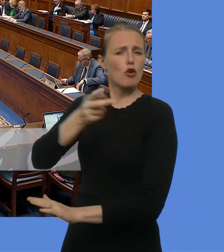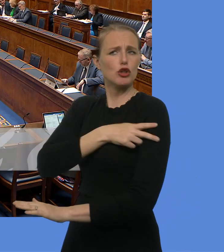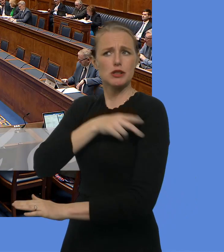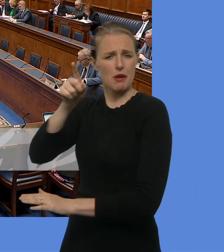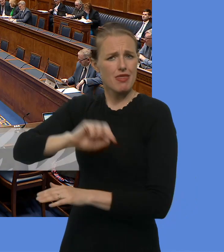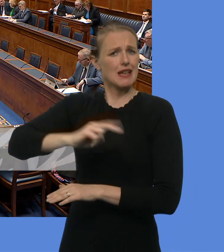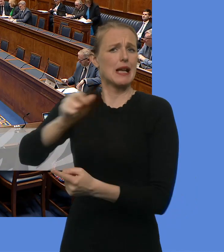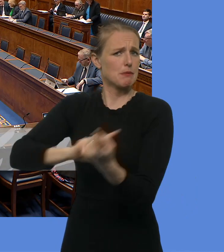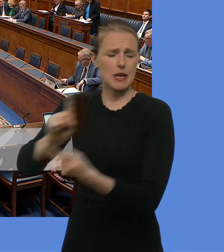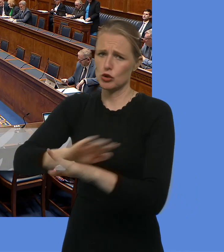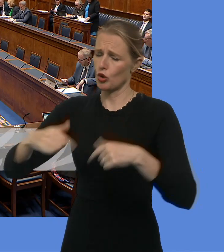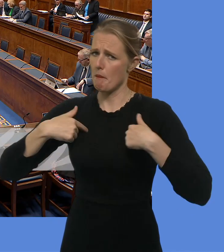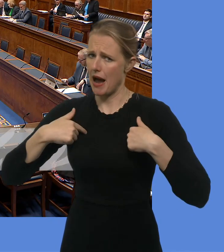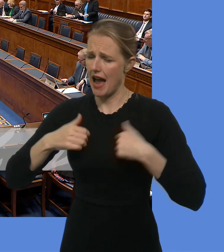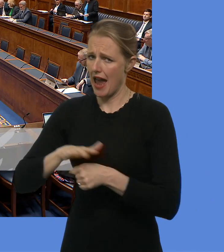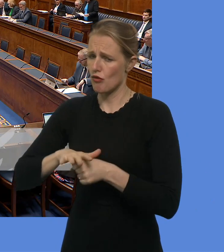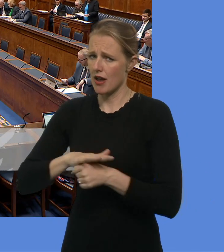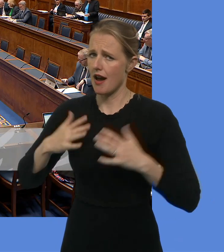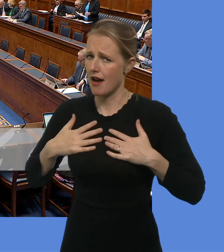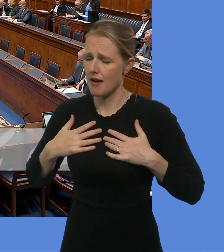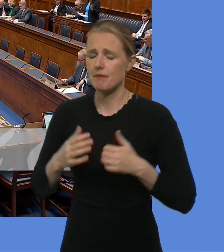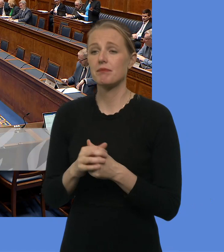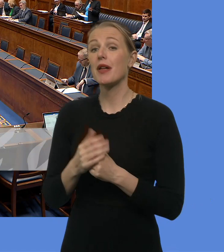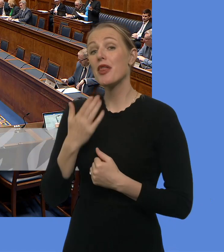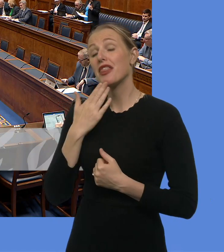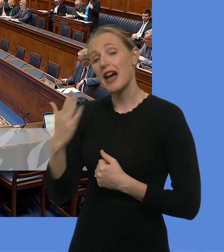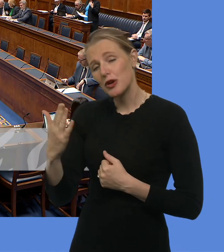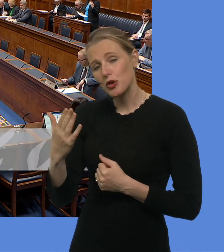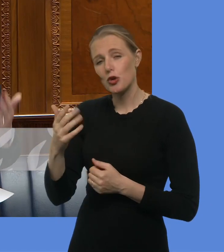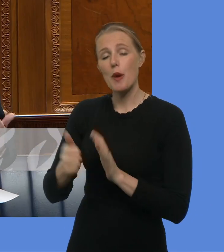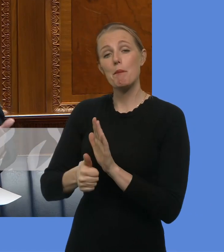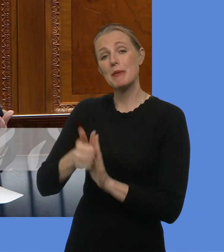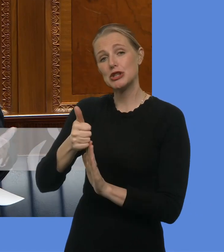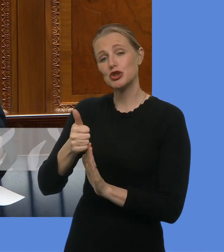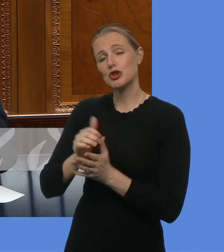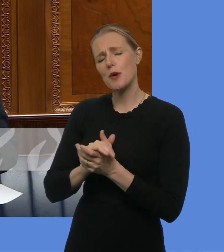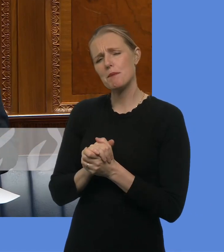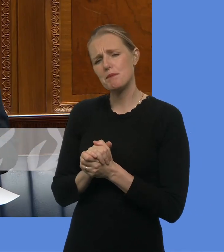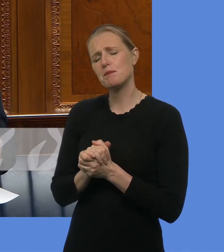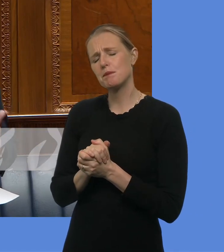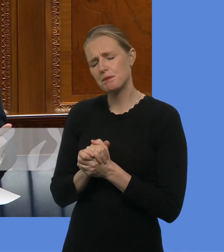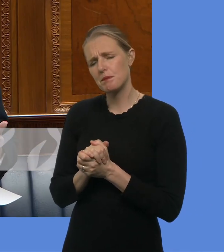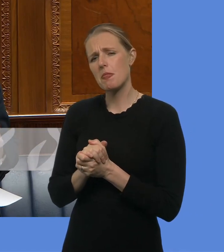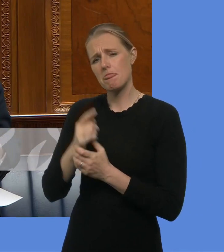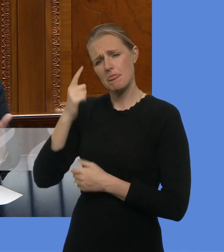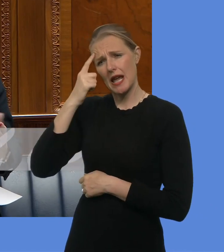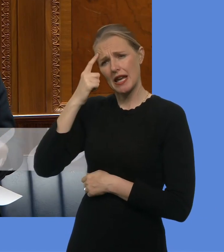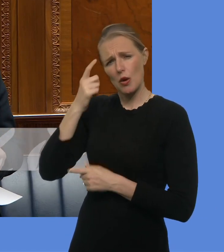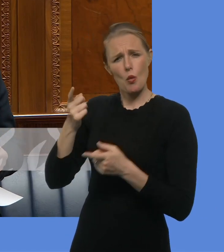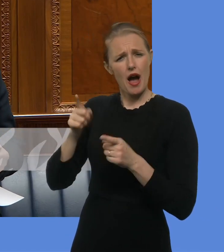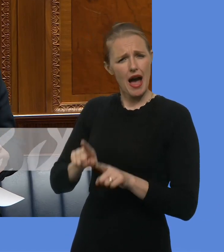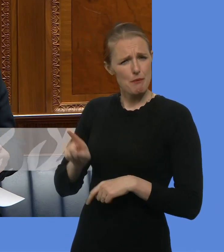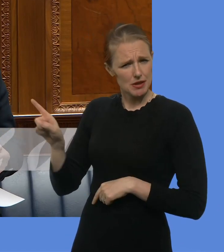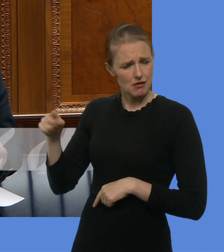Dodds. Thank you, Minister. Minister, reflecting on this incident with